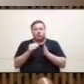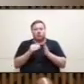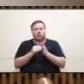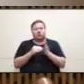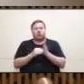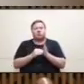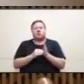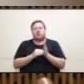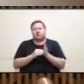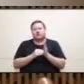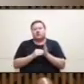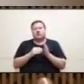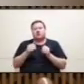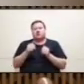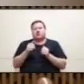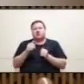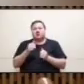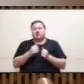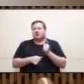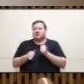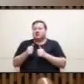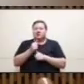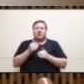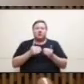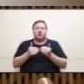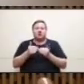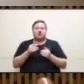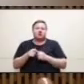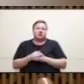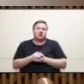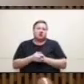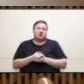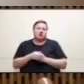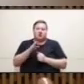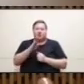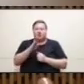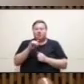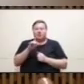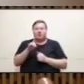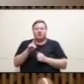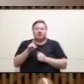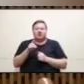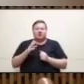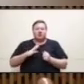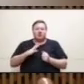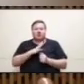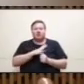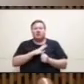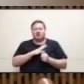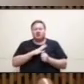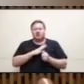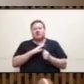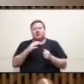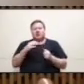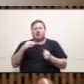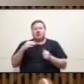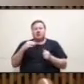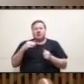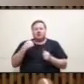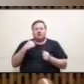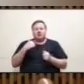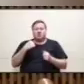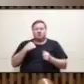are trafficable in Mahikeng. Now, including the bid committees are able to sit, and all the funds and grants of the municipality are